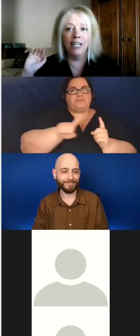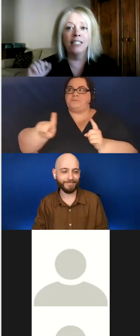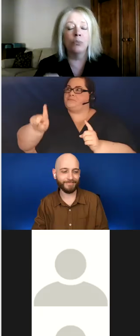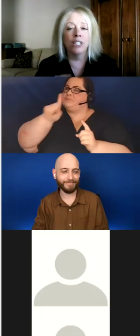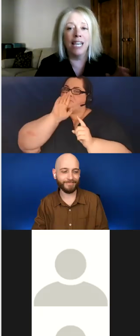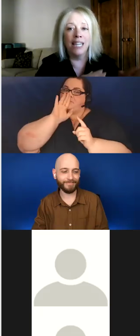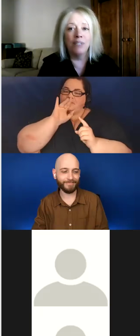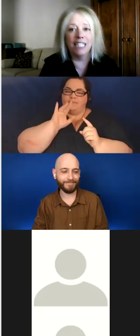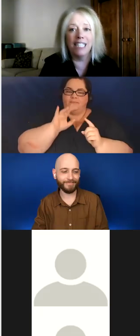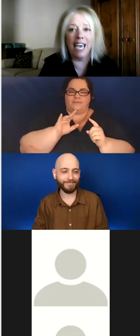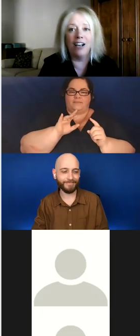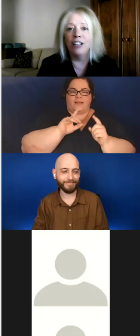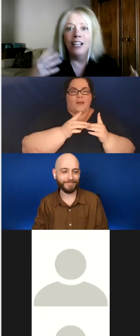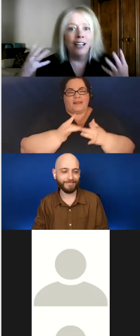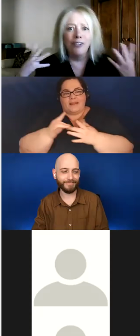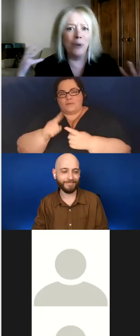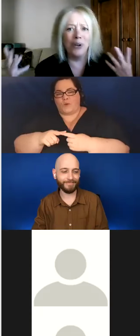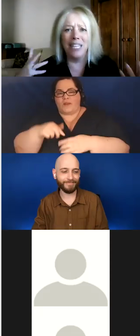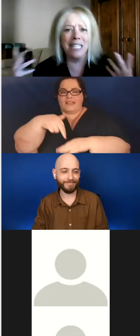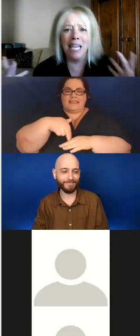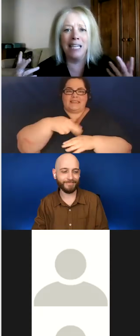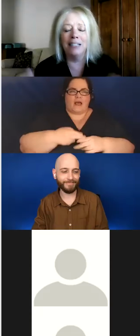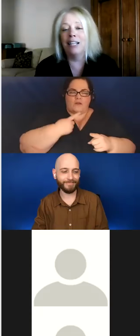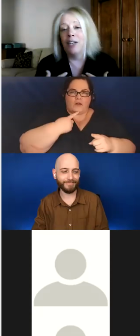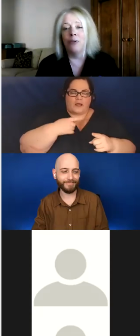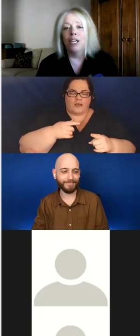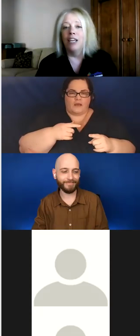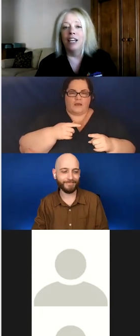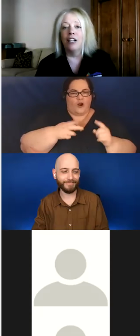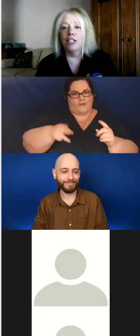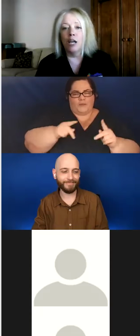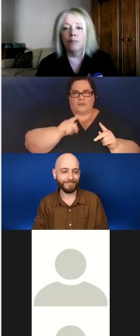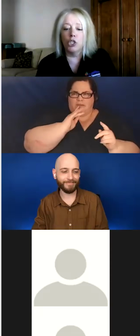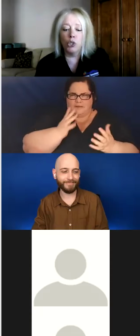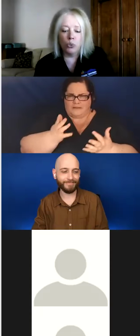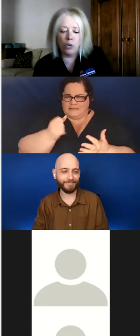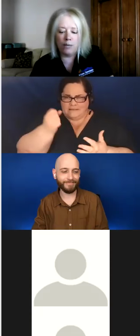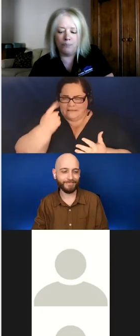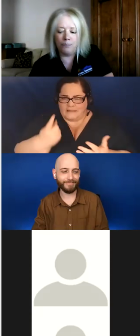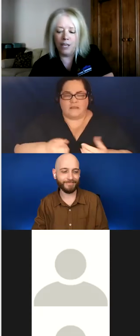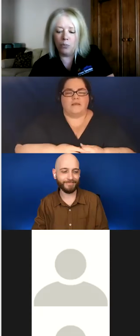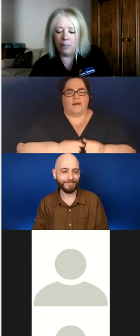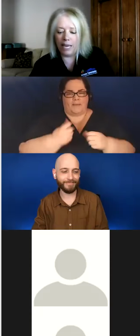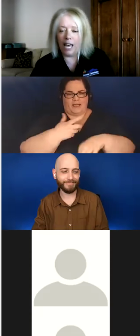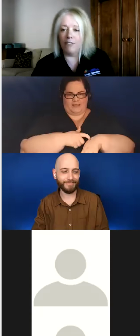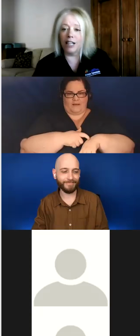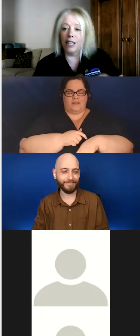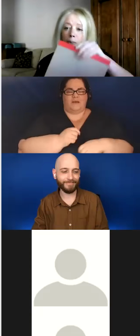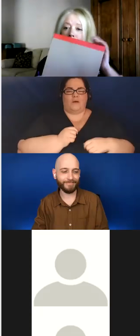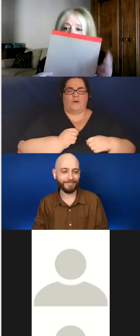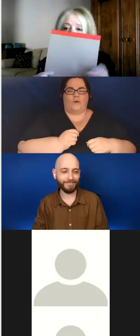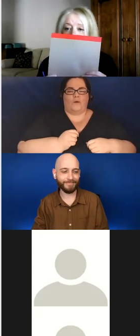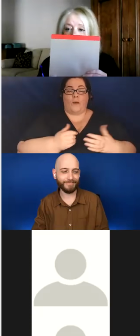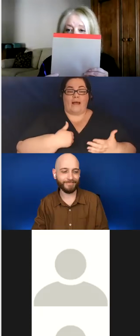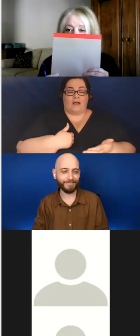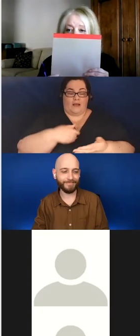behind us and we're taking them to the scale and they're like, what are they saying? I know. And a lot of times too, we might have a